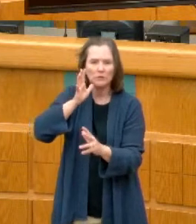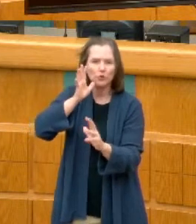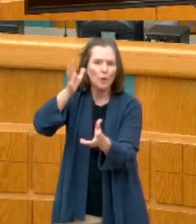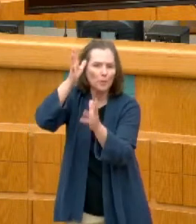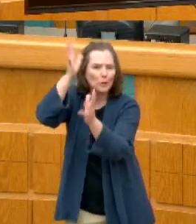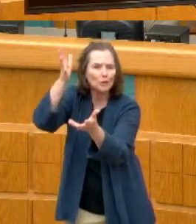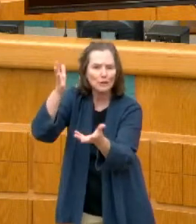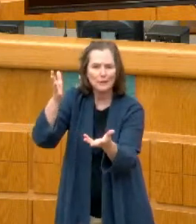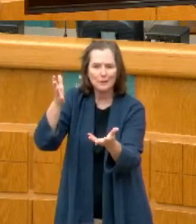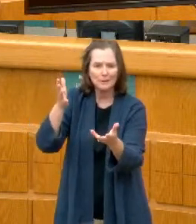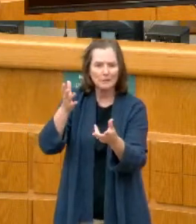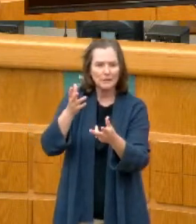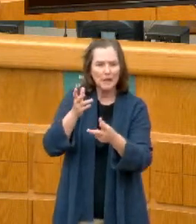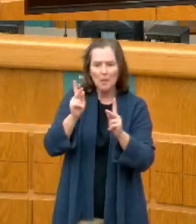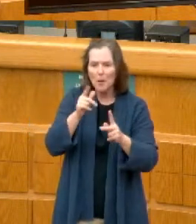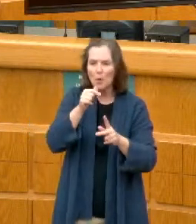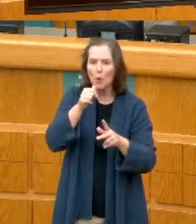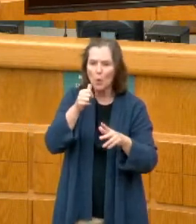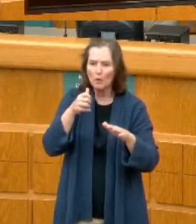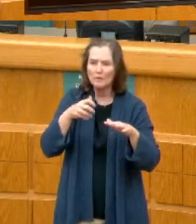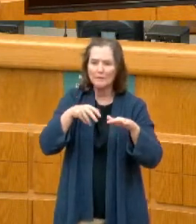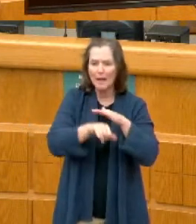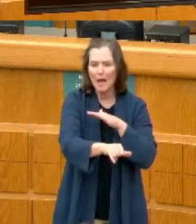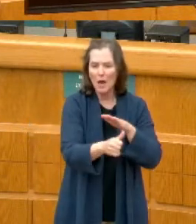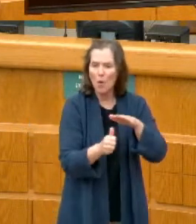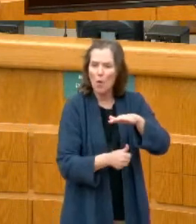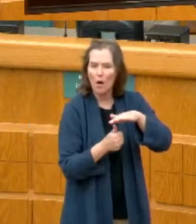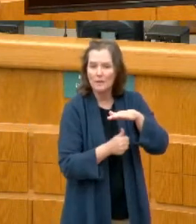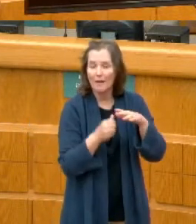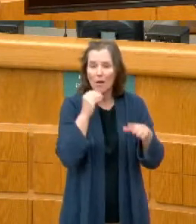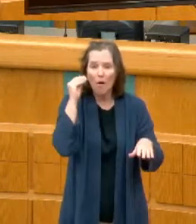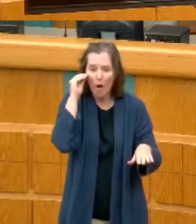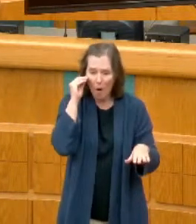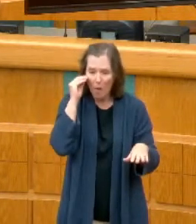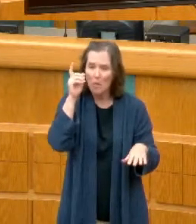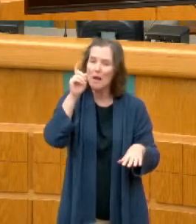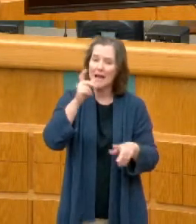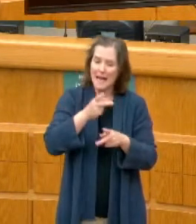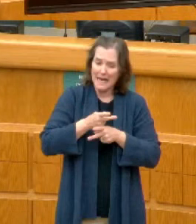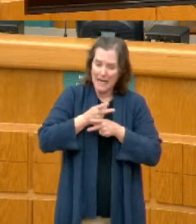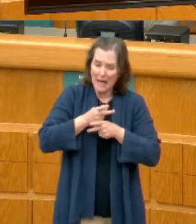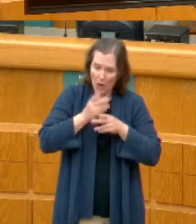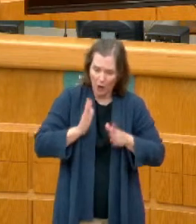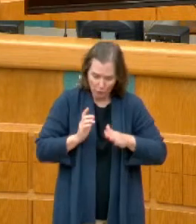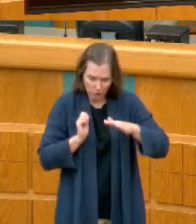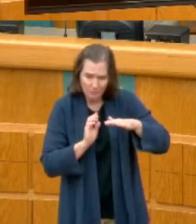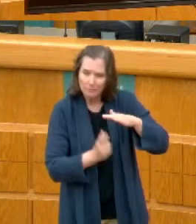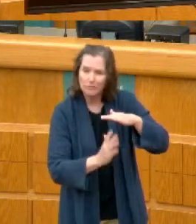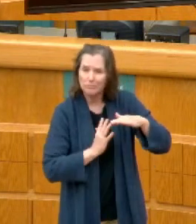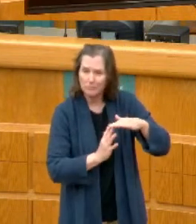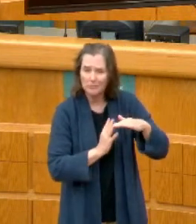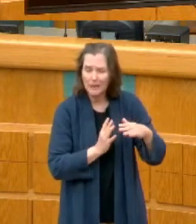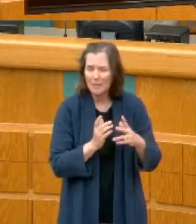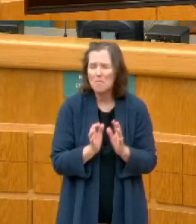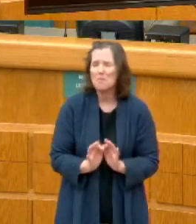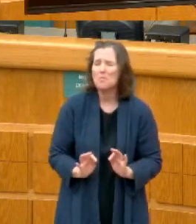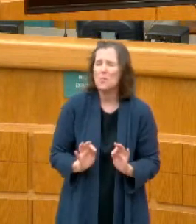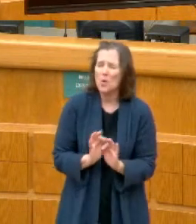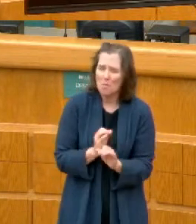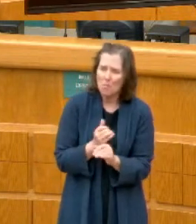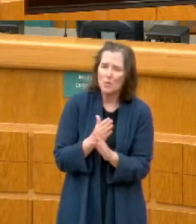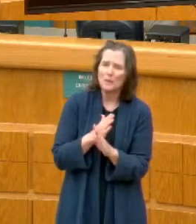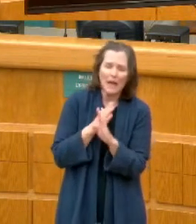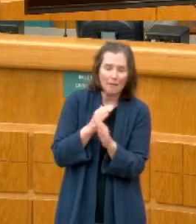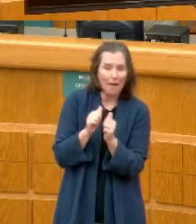The caregivers for the homebound are protected in this way. When you get the vaccine, it protects jobs.